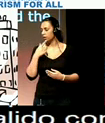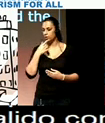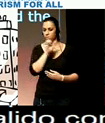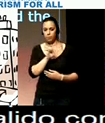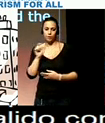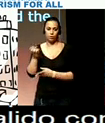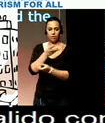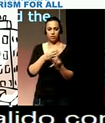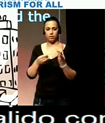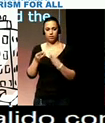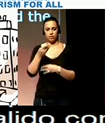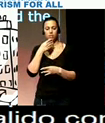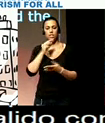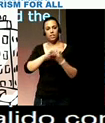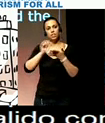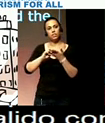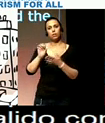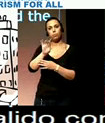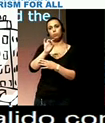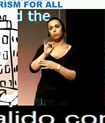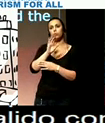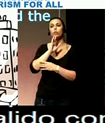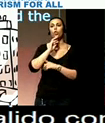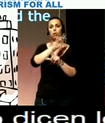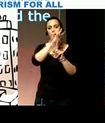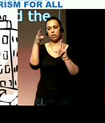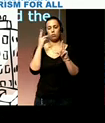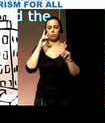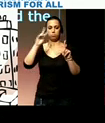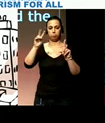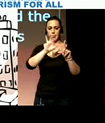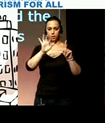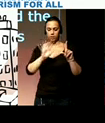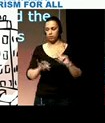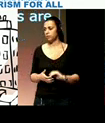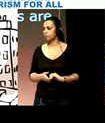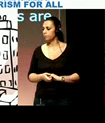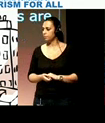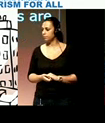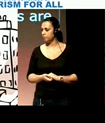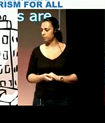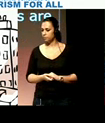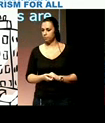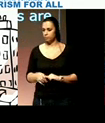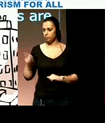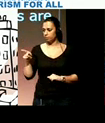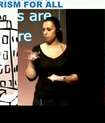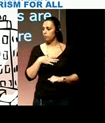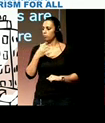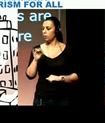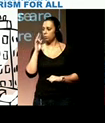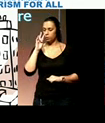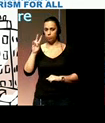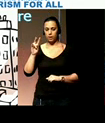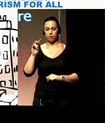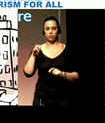Guided cycling tours are one of the businesses which have appeared. Here we see again a comment from visitors on TripAdvisor.